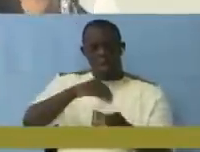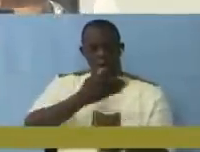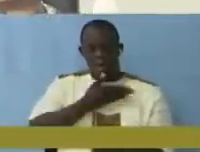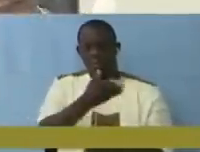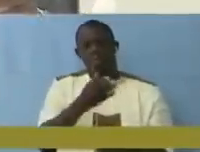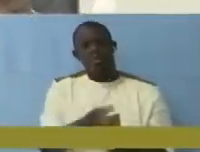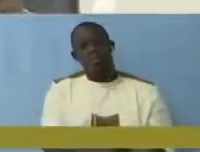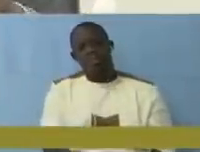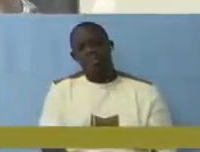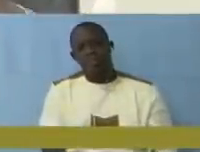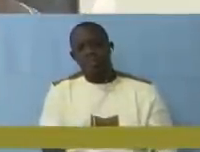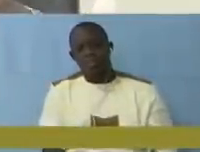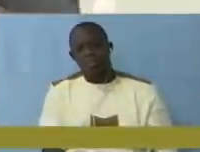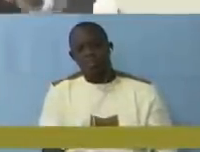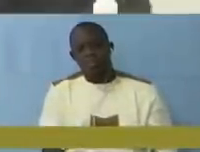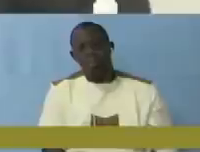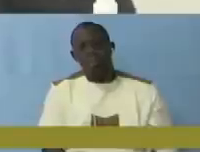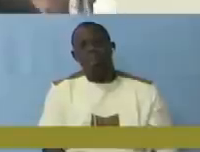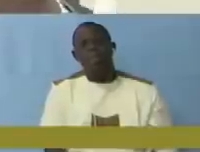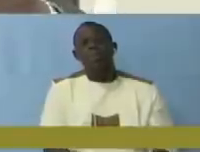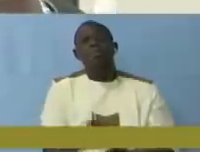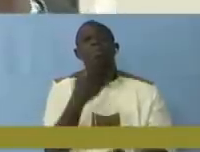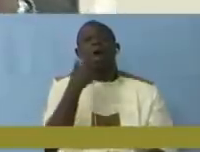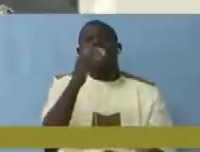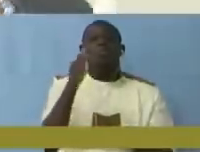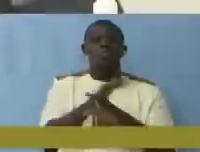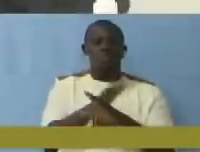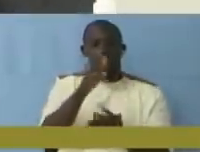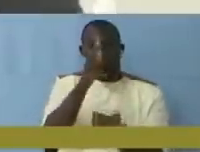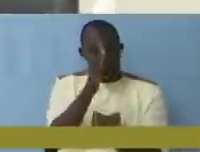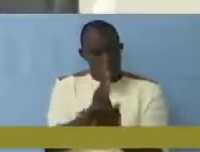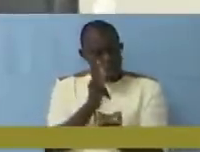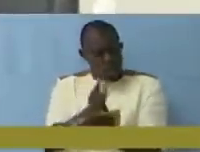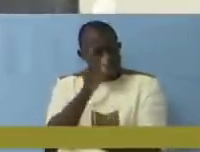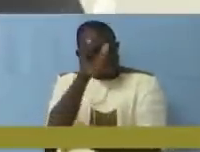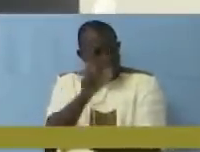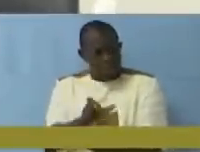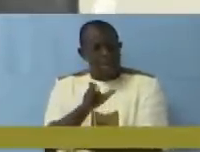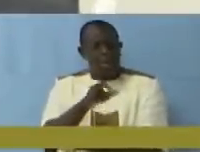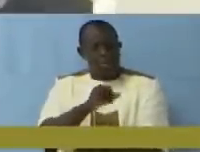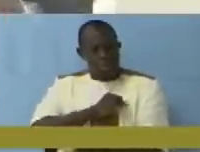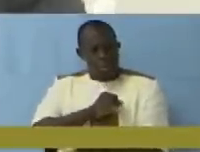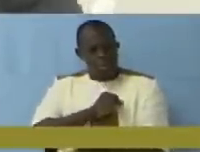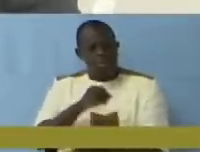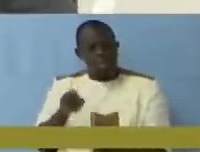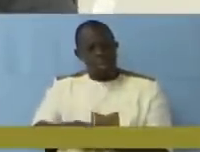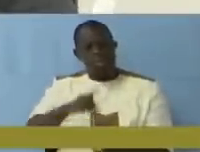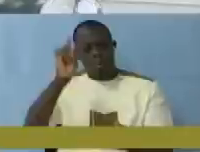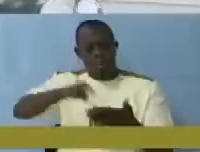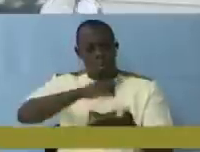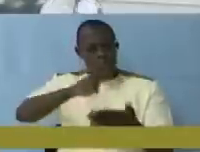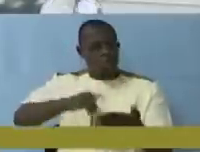Was the witness wrong when he said that he was arrested by Daba, he was dealt with by Daba at the NIA?